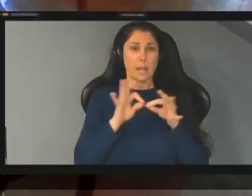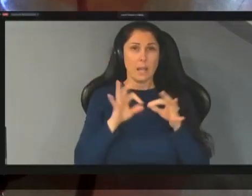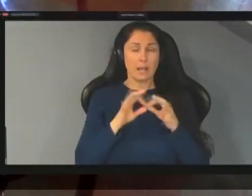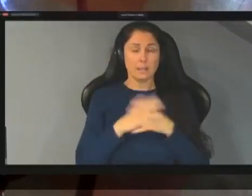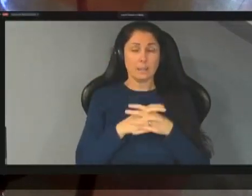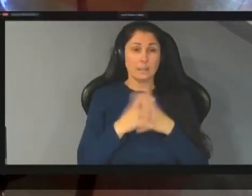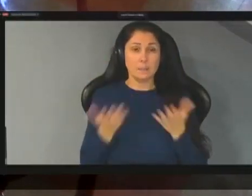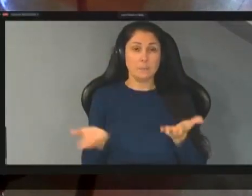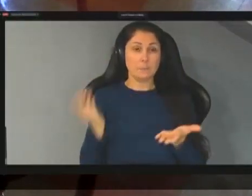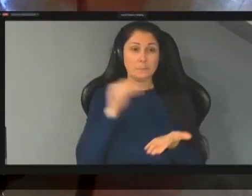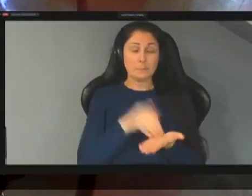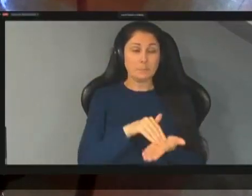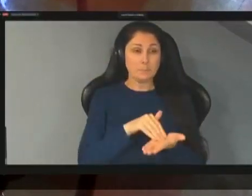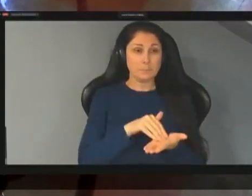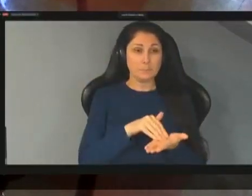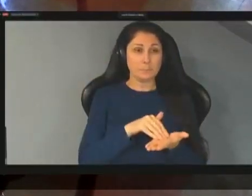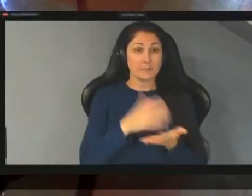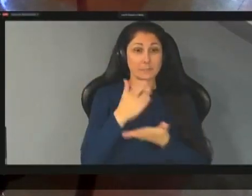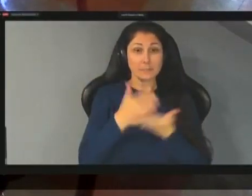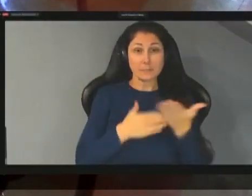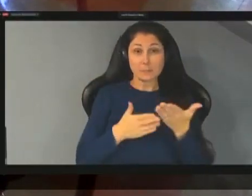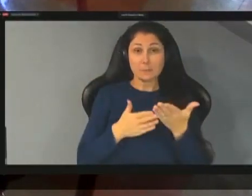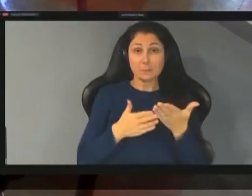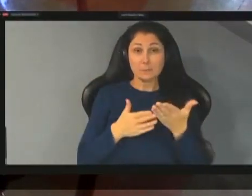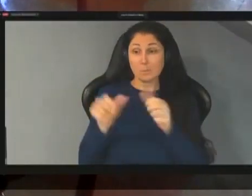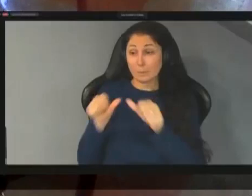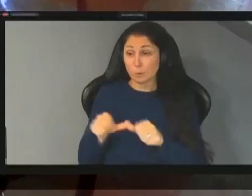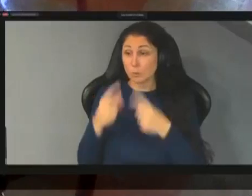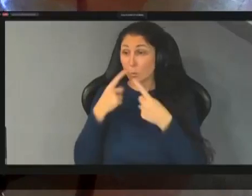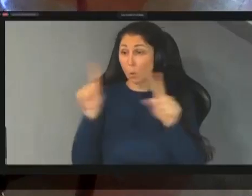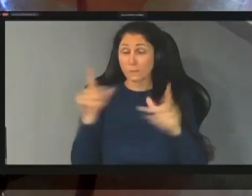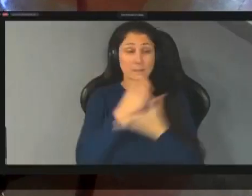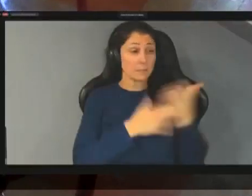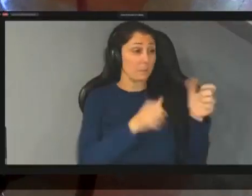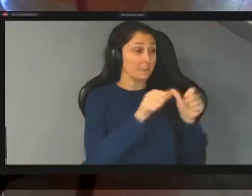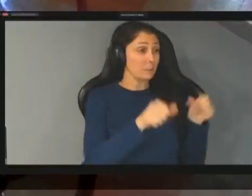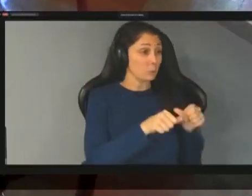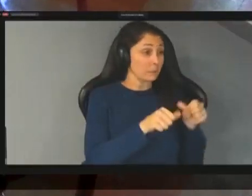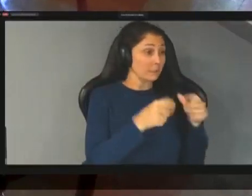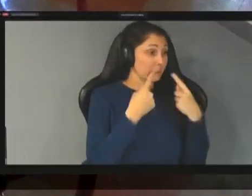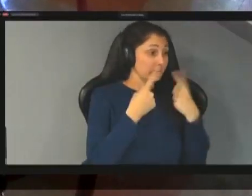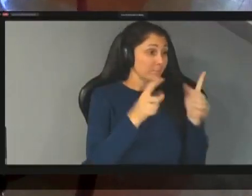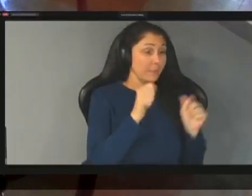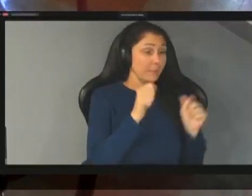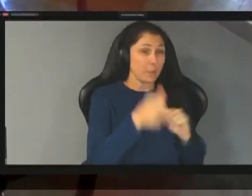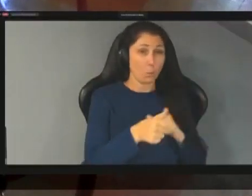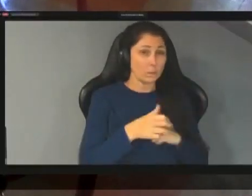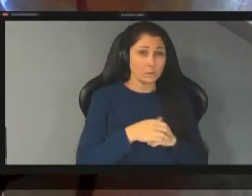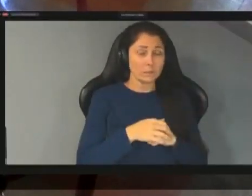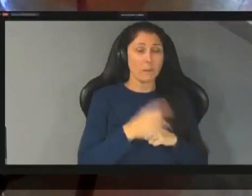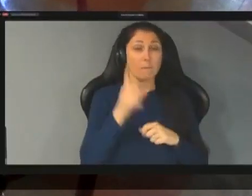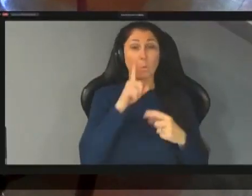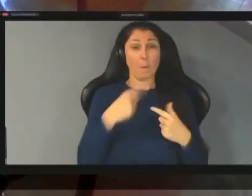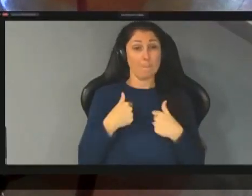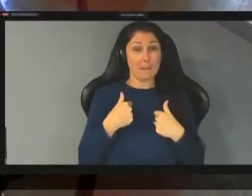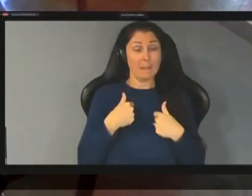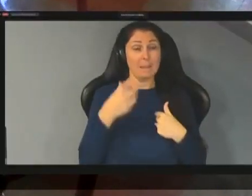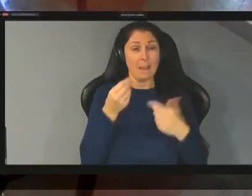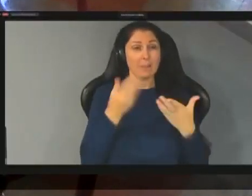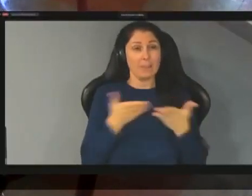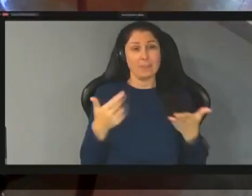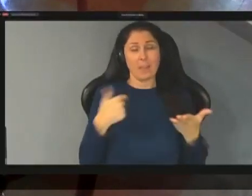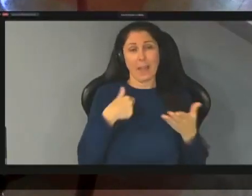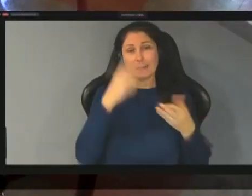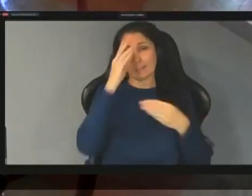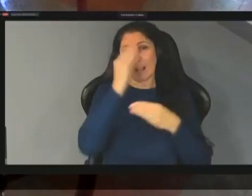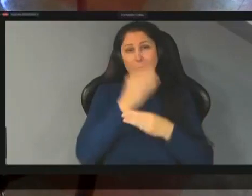again, you know, in some districts they work, in some districts they don't, but I think that for me, And the thing I always tell people is whenever